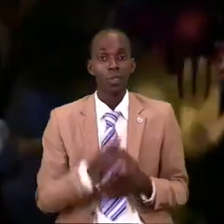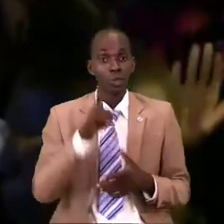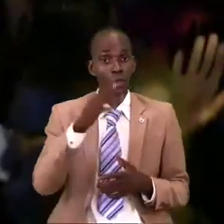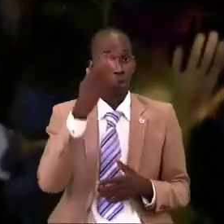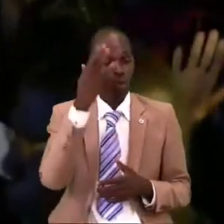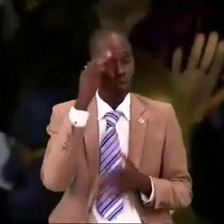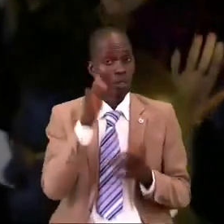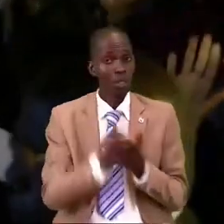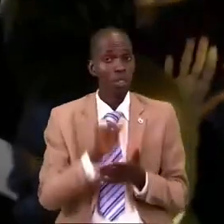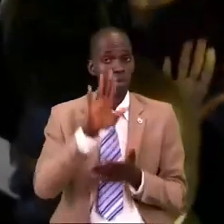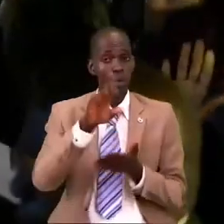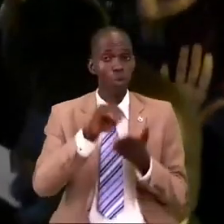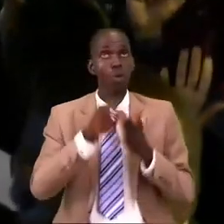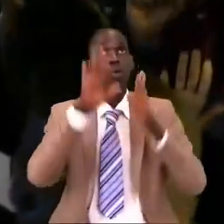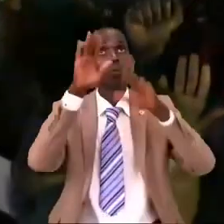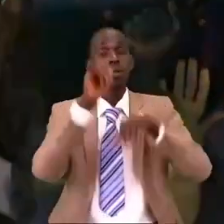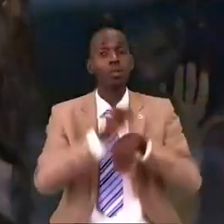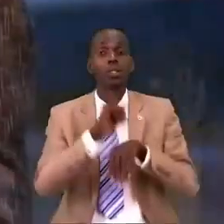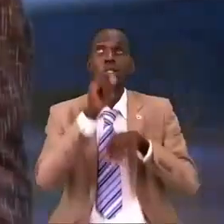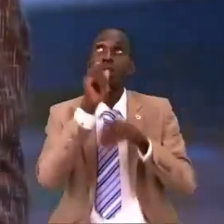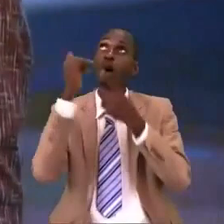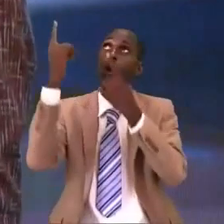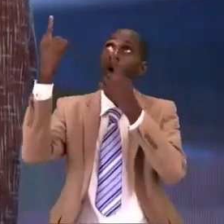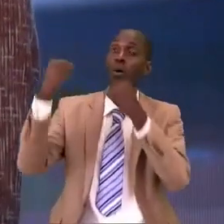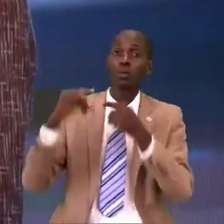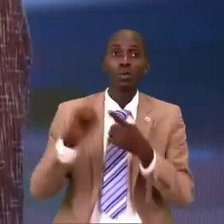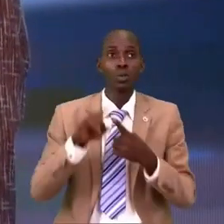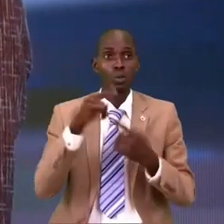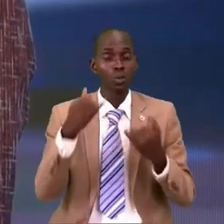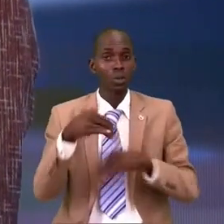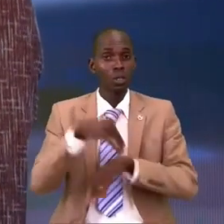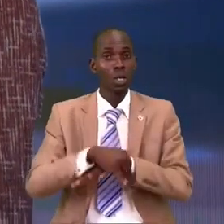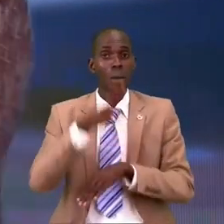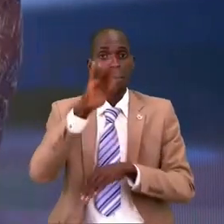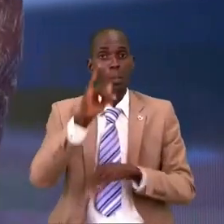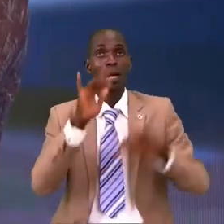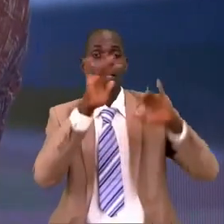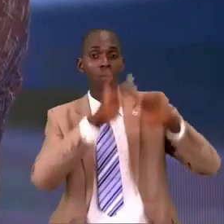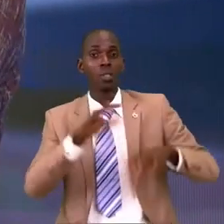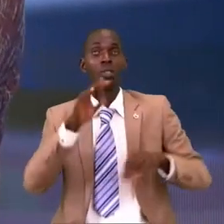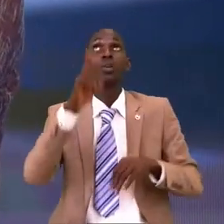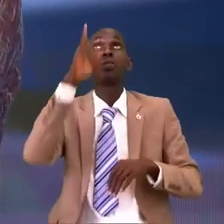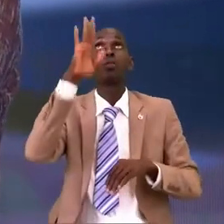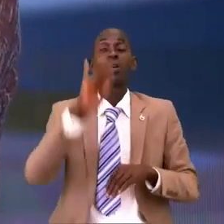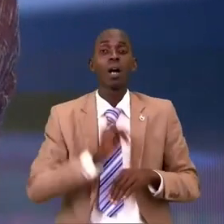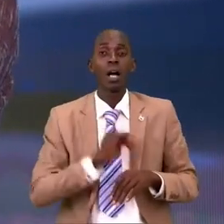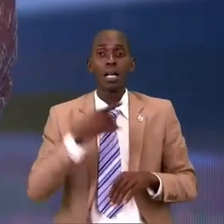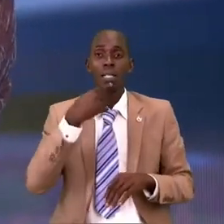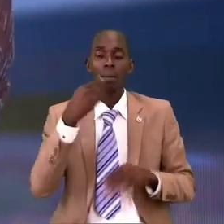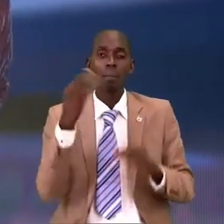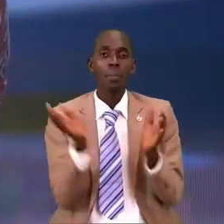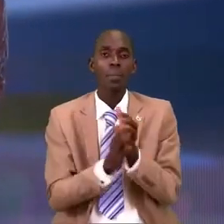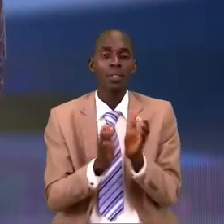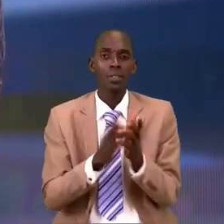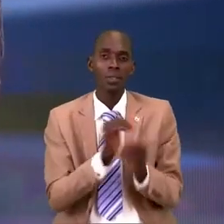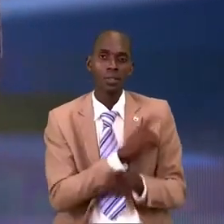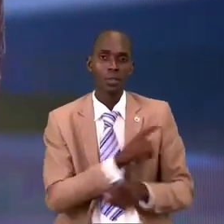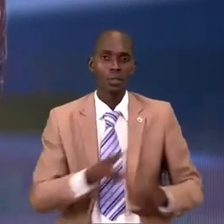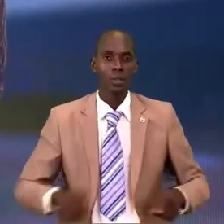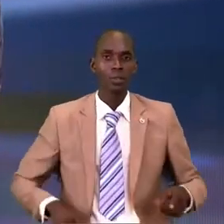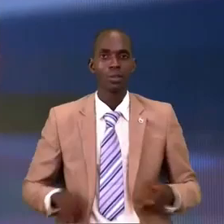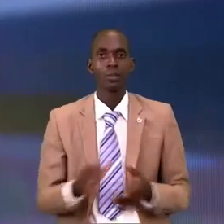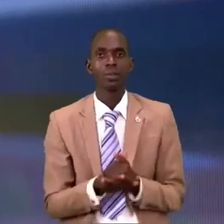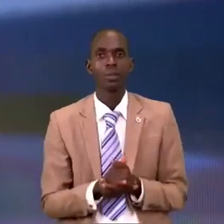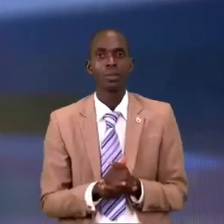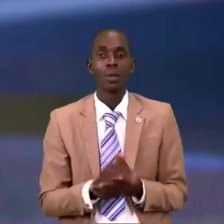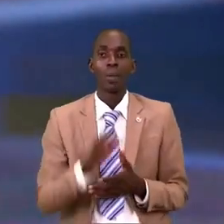Lord. By his mercy, he forgives. By his mercy, he sets free. By